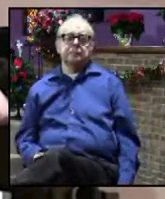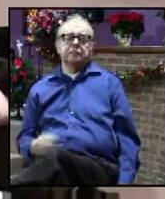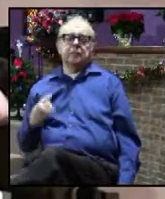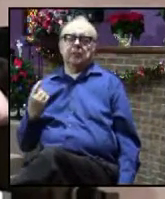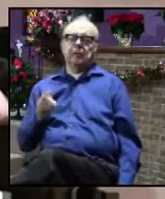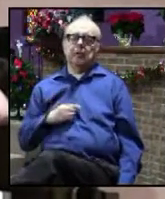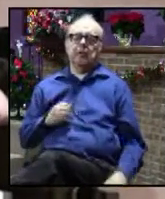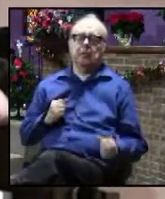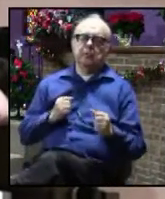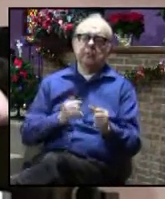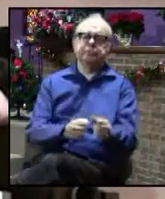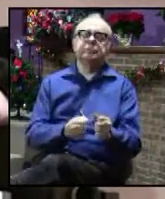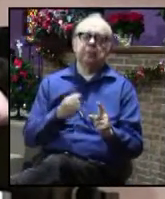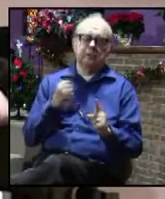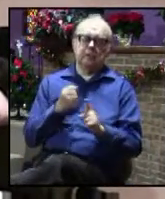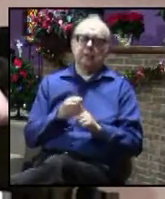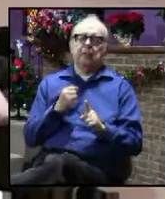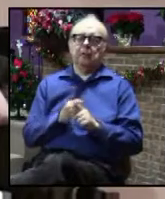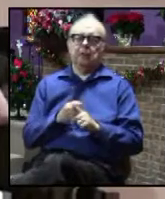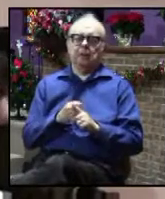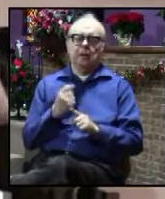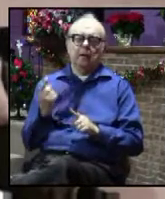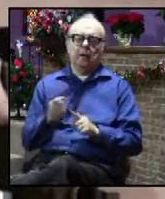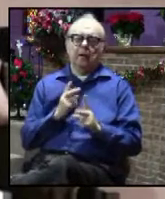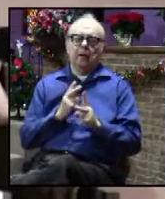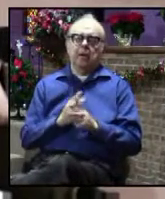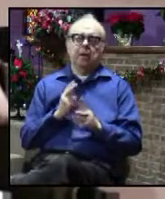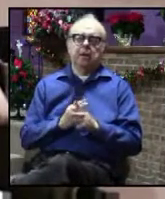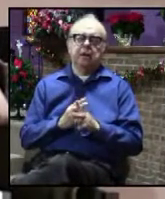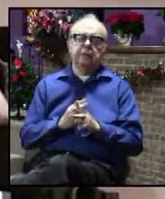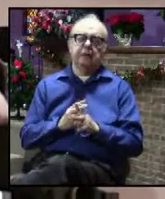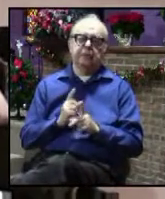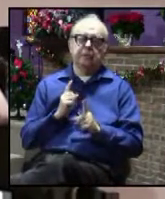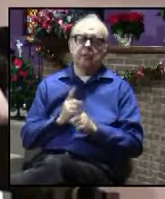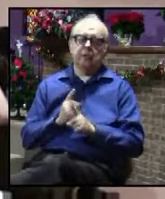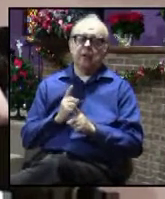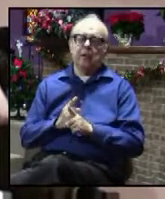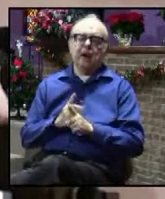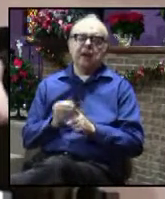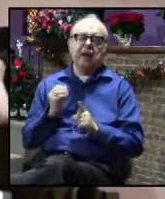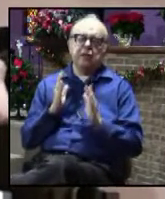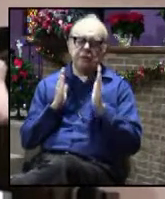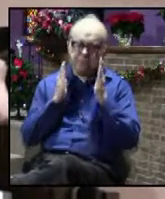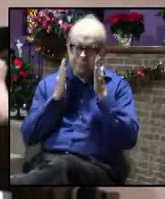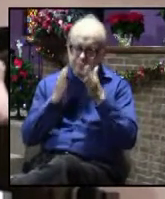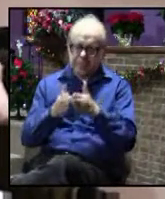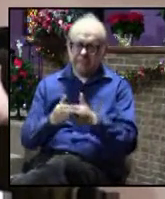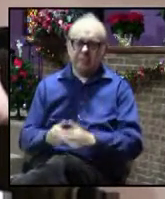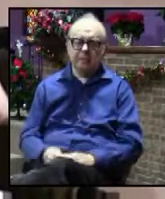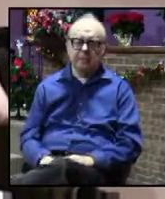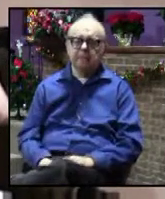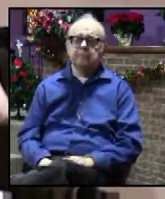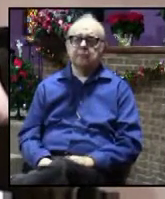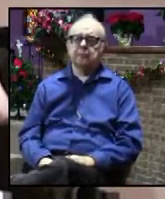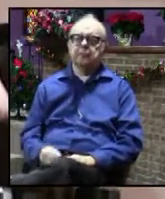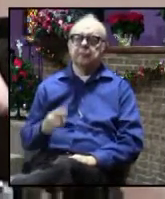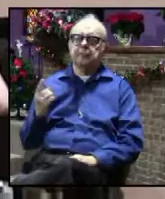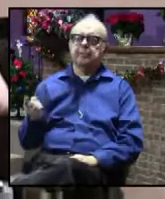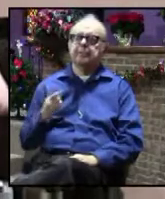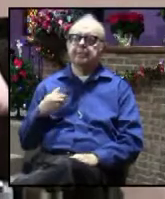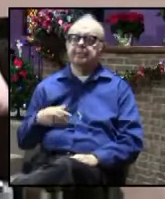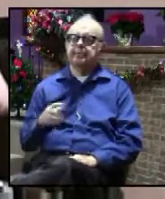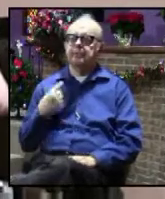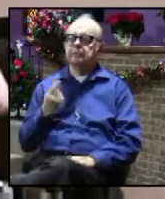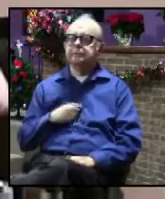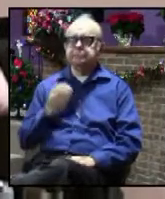we will follow the beat that will always keep us right and straight. Amen. It will always allow